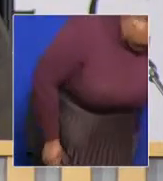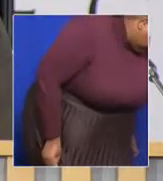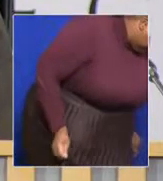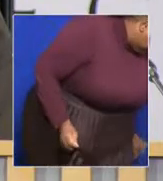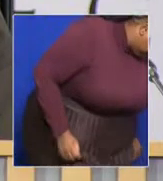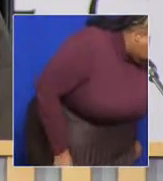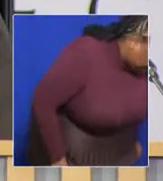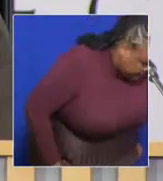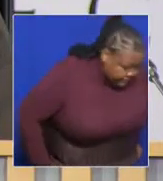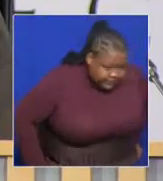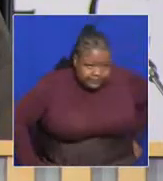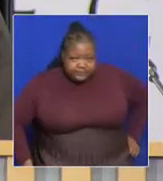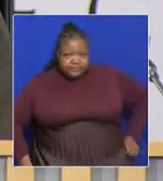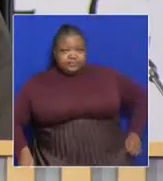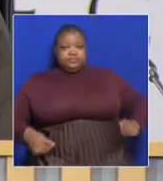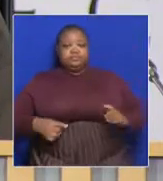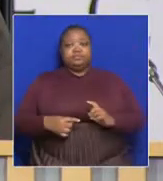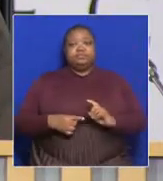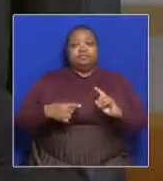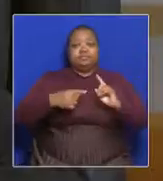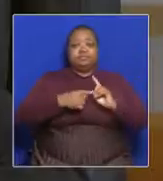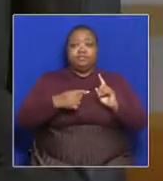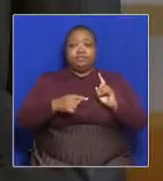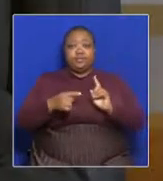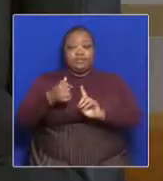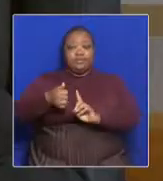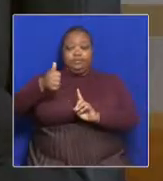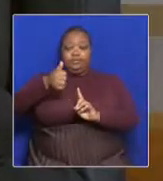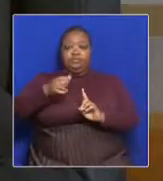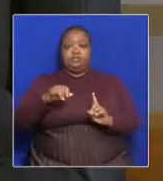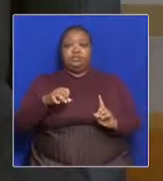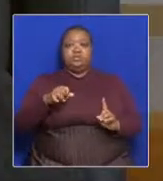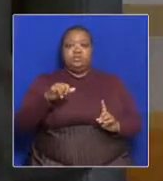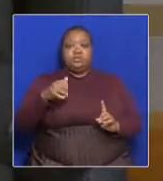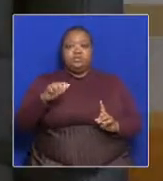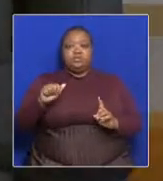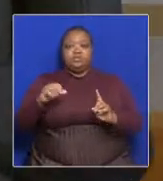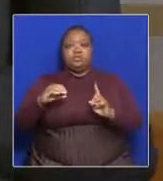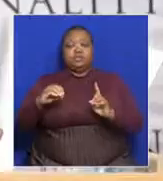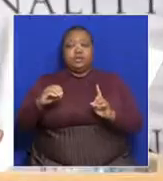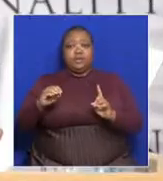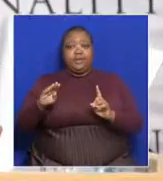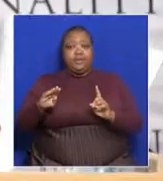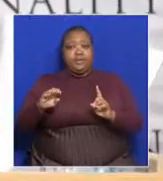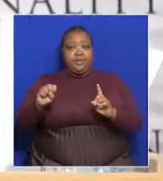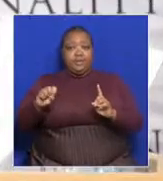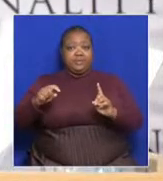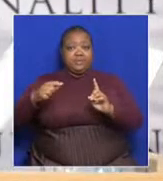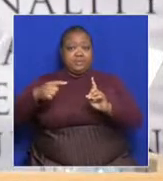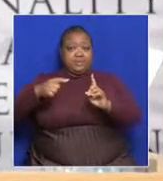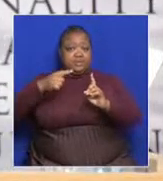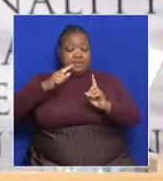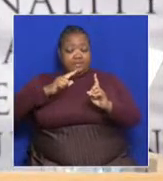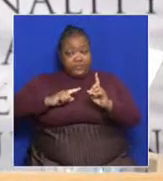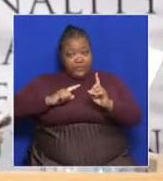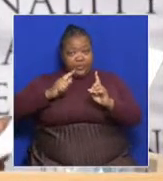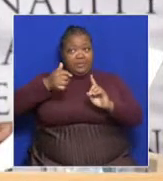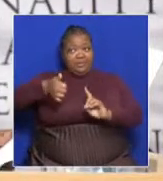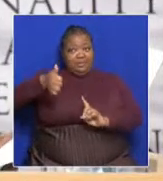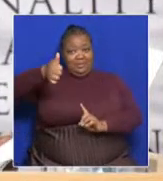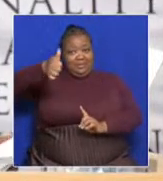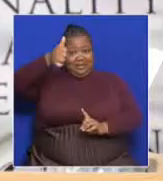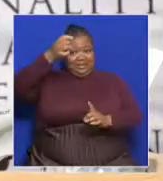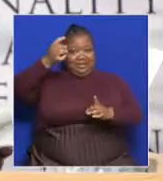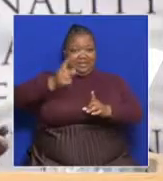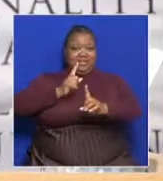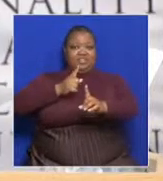the brigadier has issued an instruction. Okay. Thank you. Thank you, Commissioner. And on that